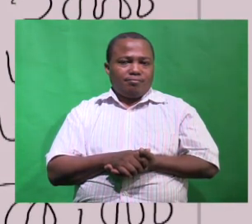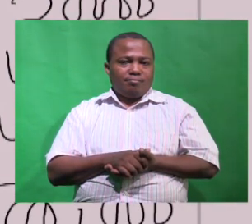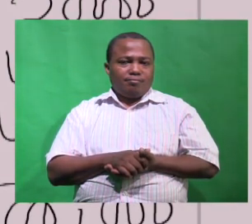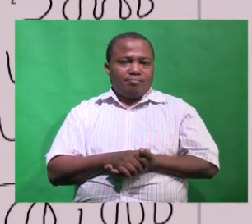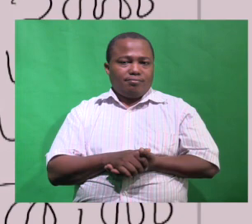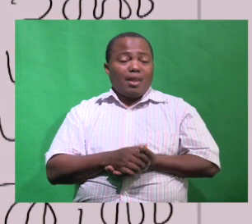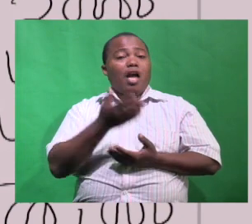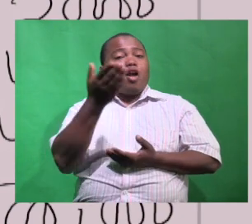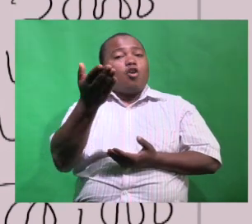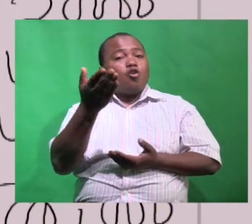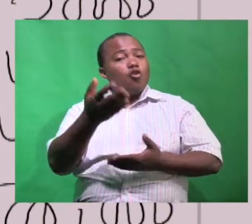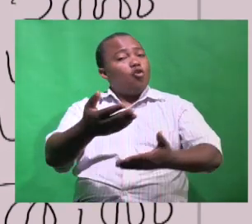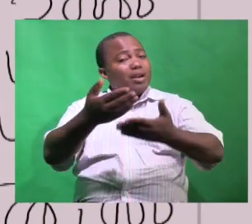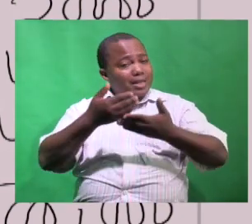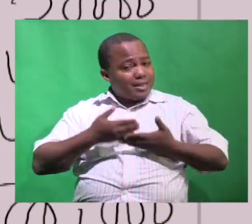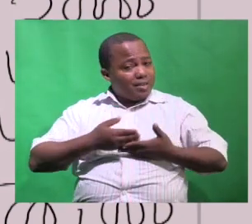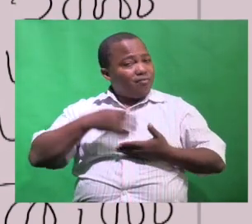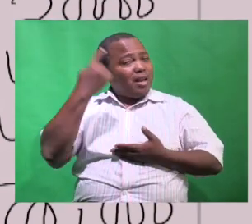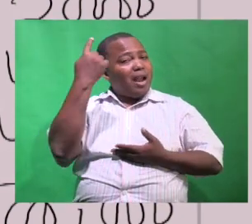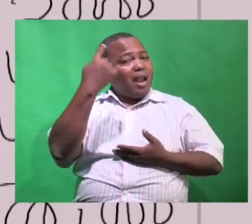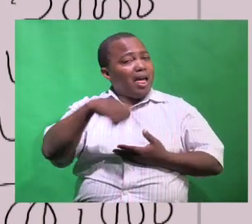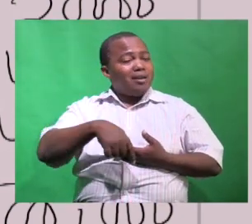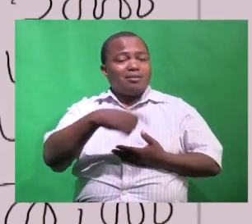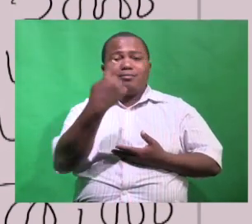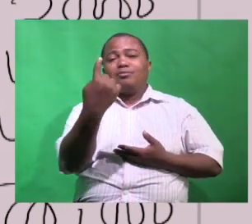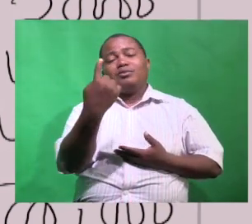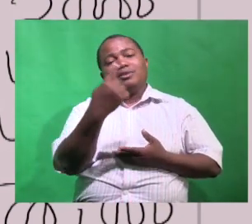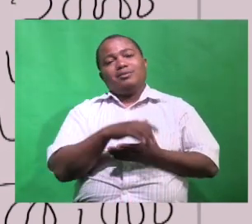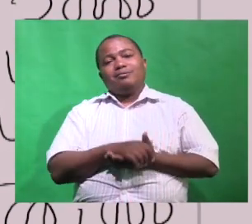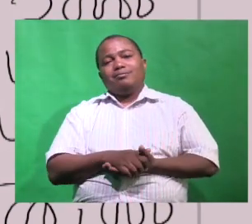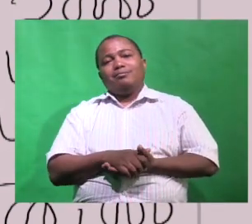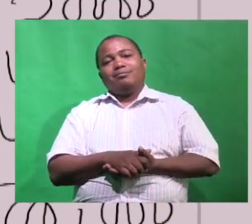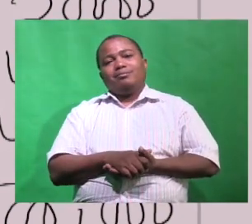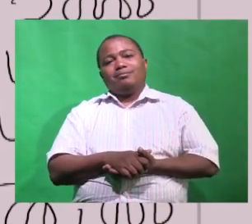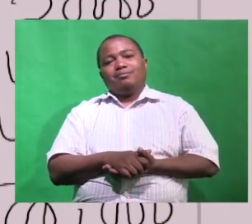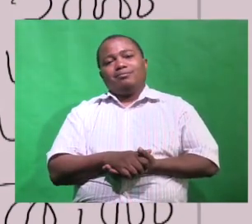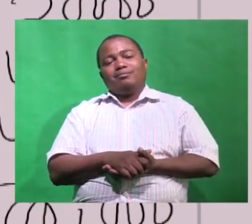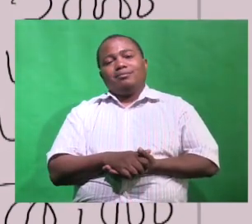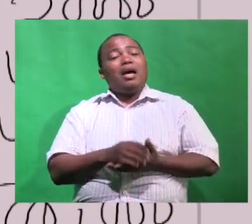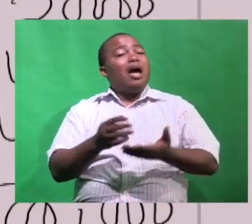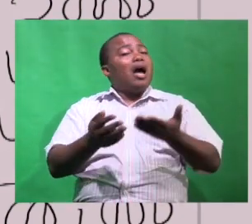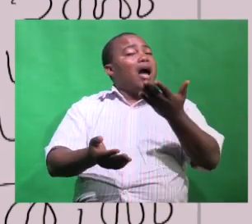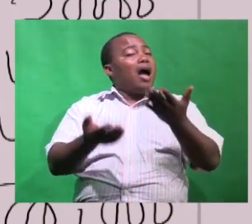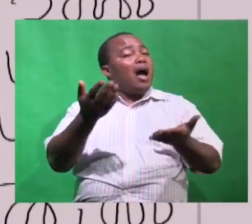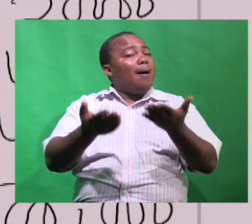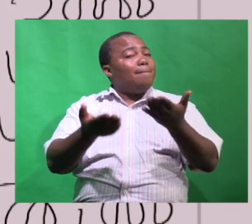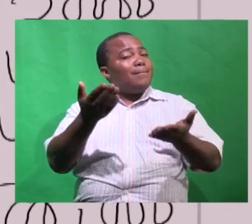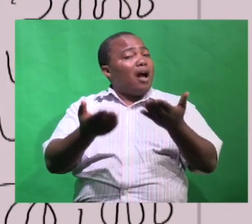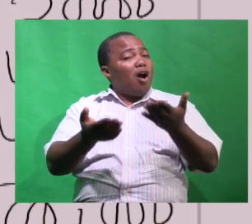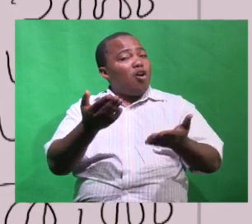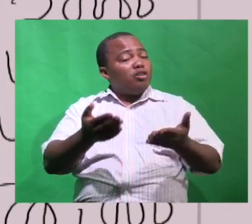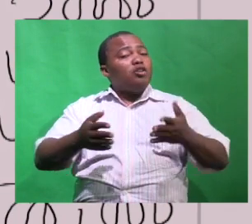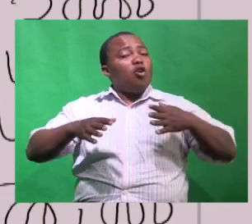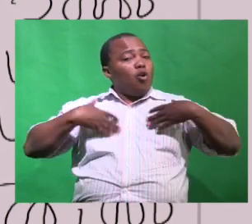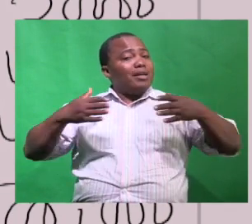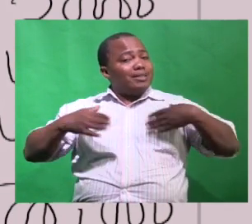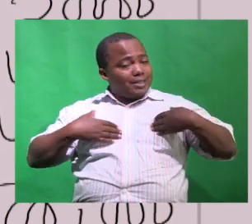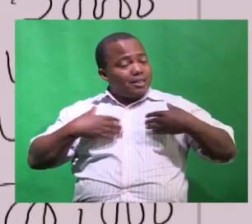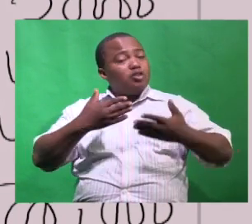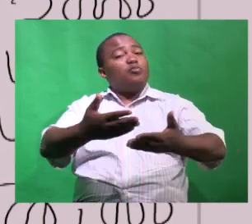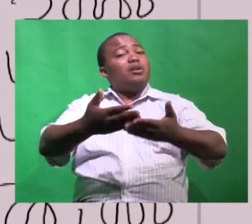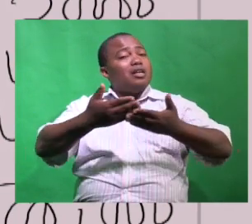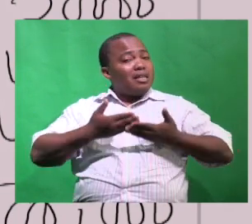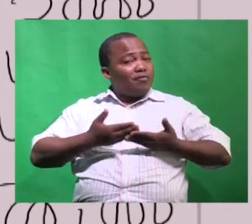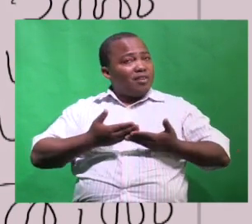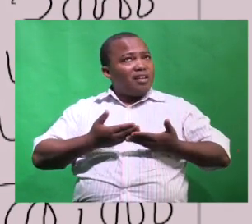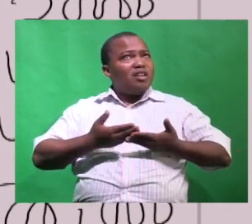You receive 100,000, and the amount wanted to be received per